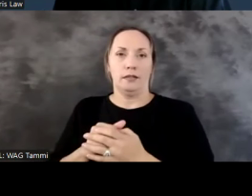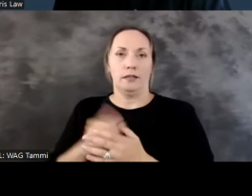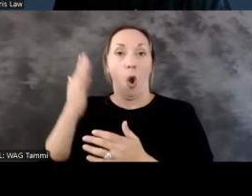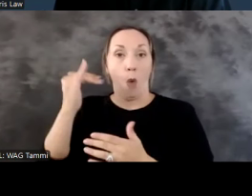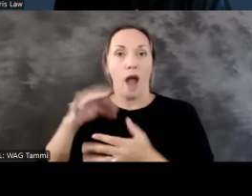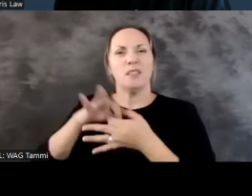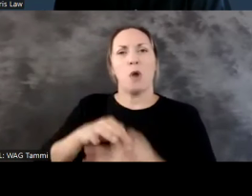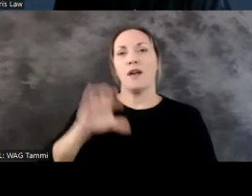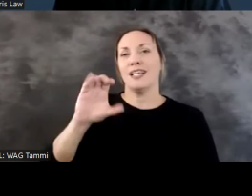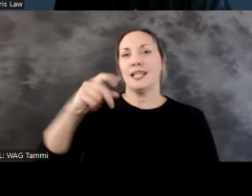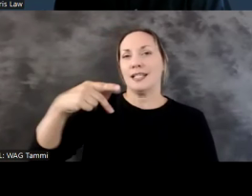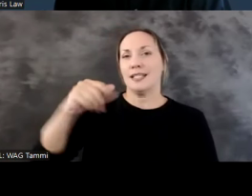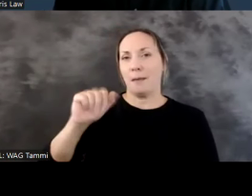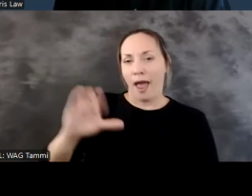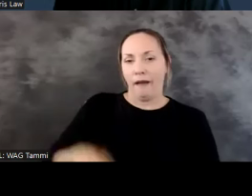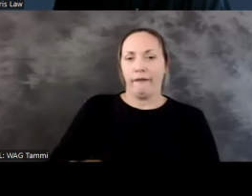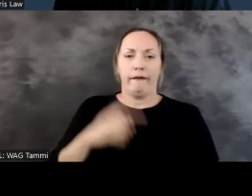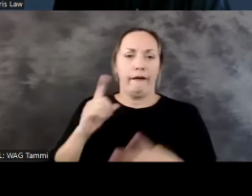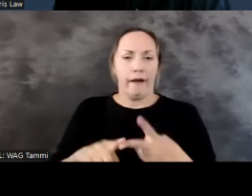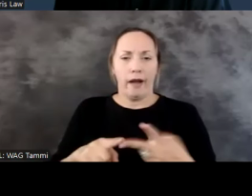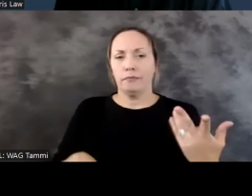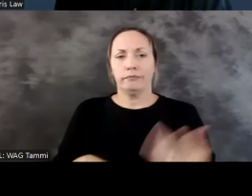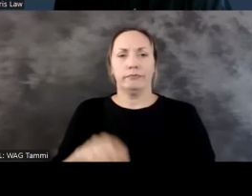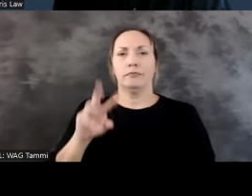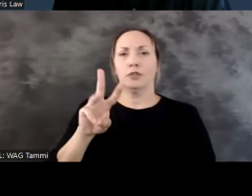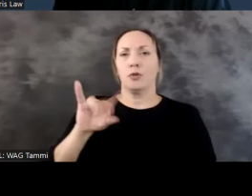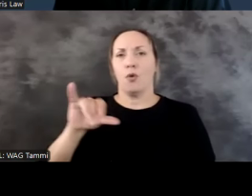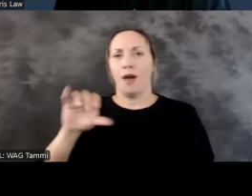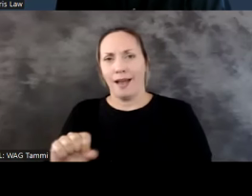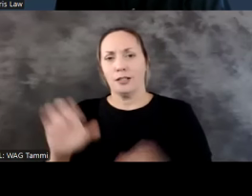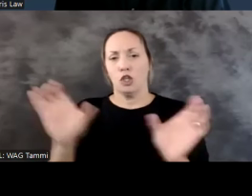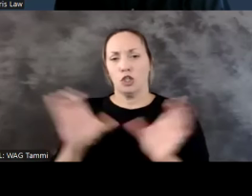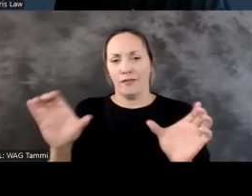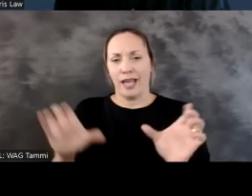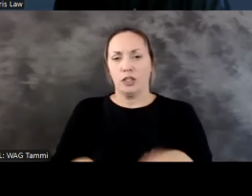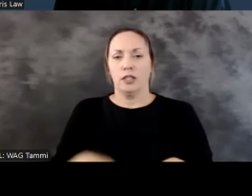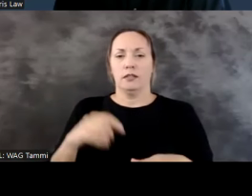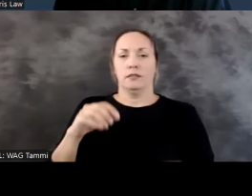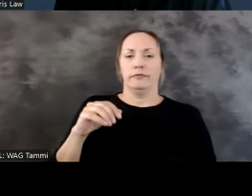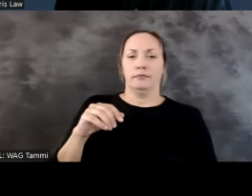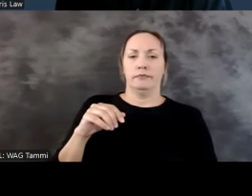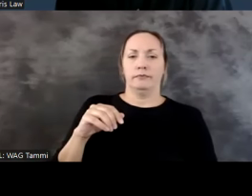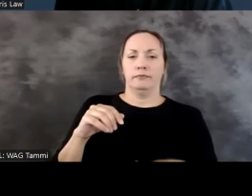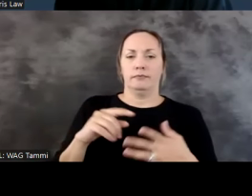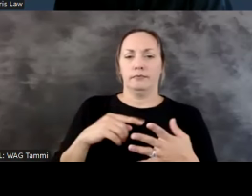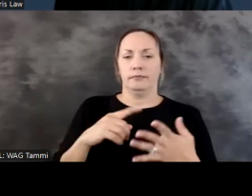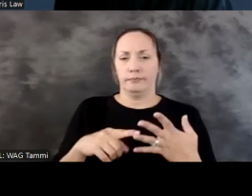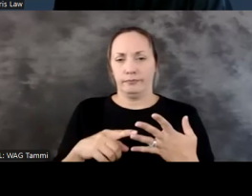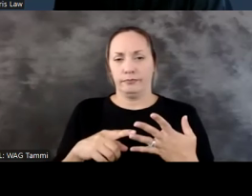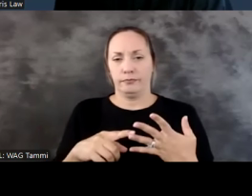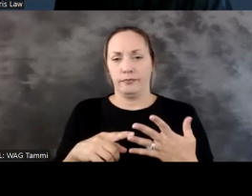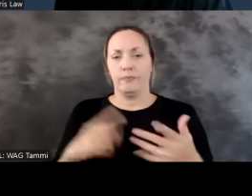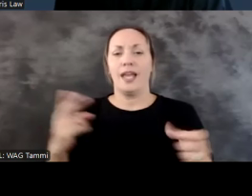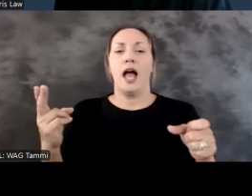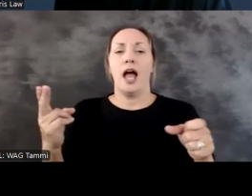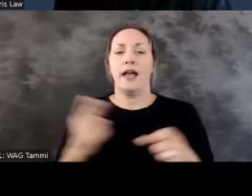CPAC, CPWA, the WAS certification tests. They're then using these